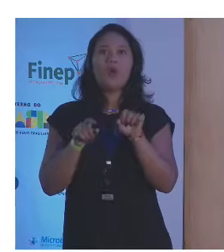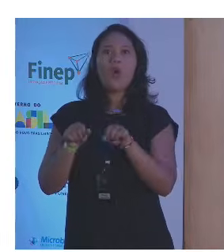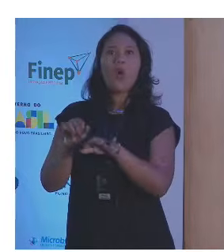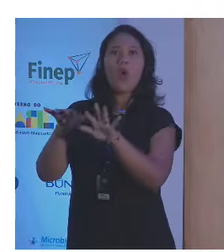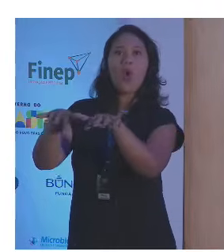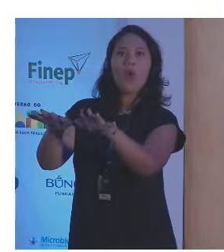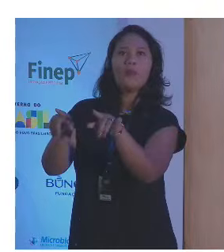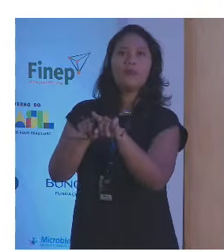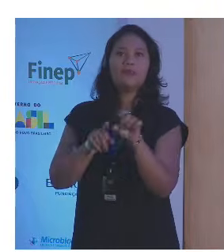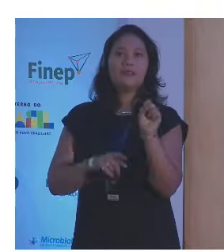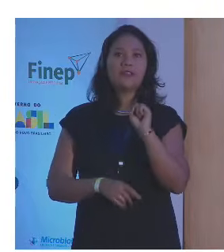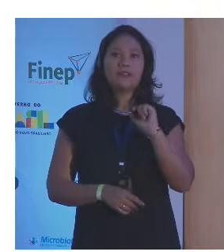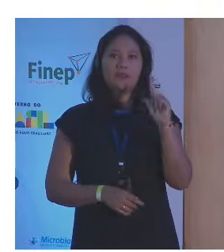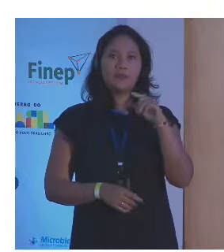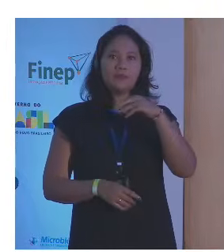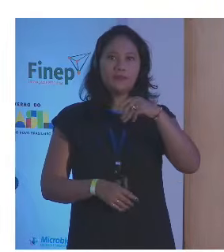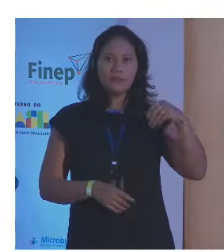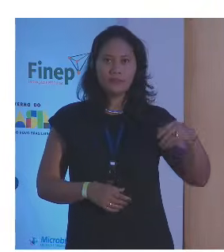levels.